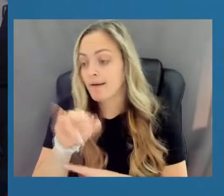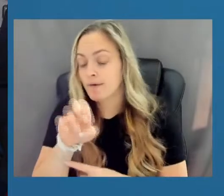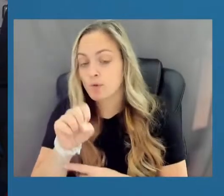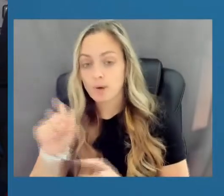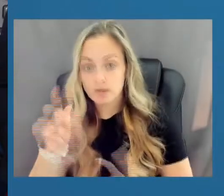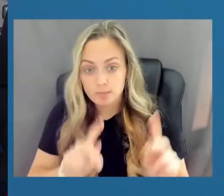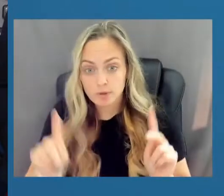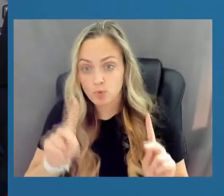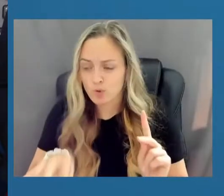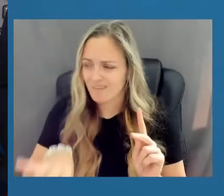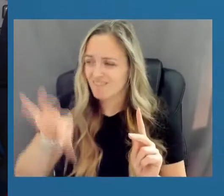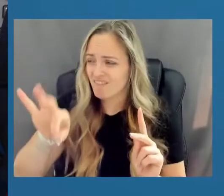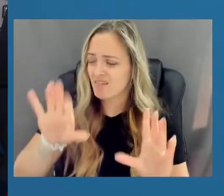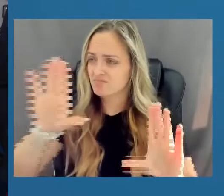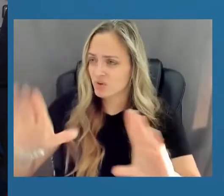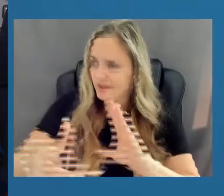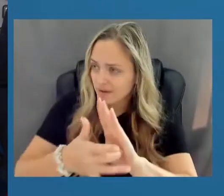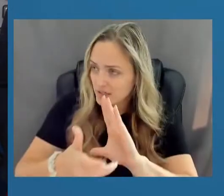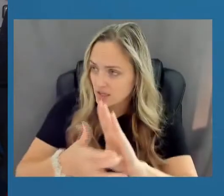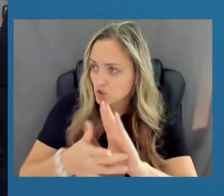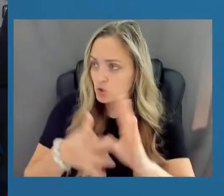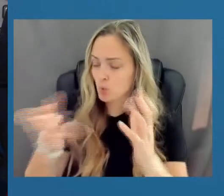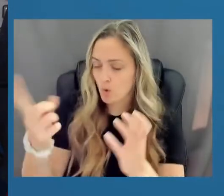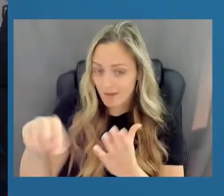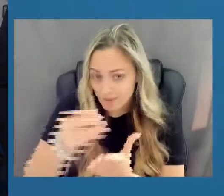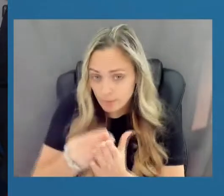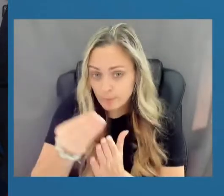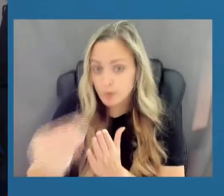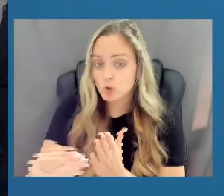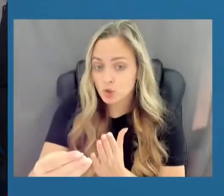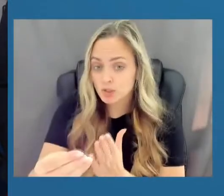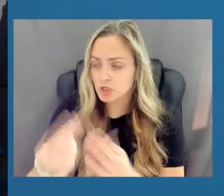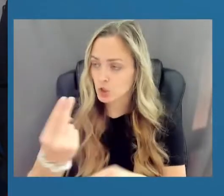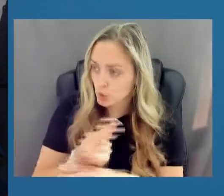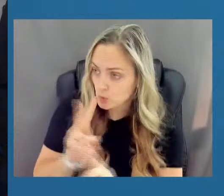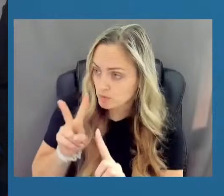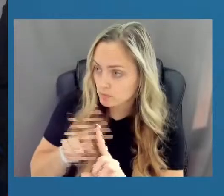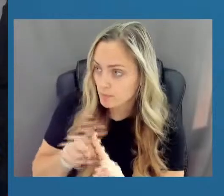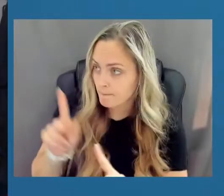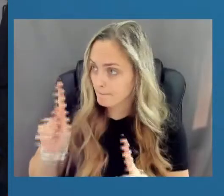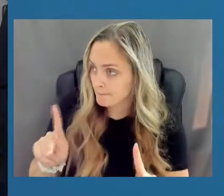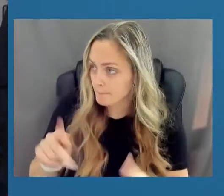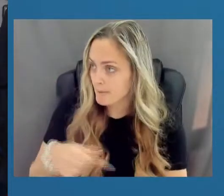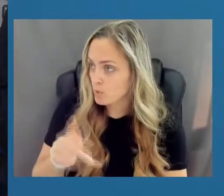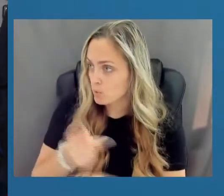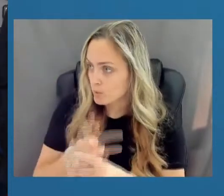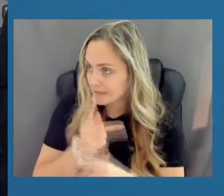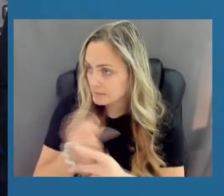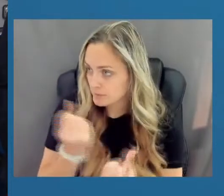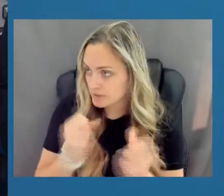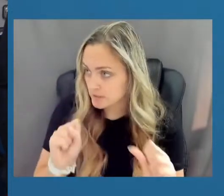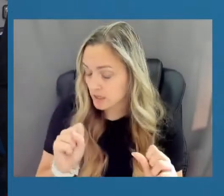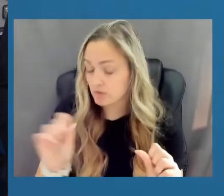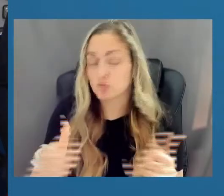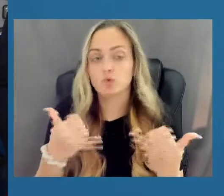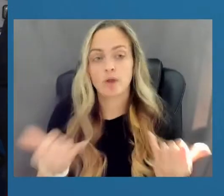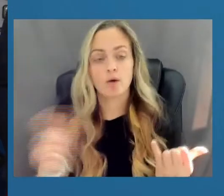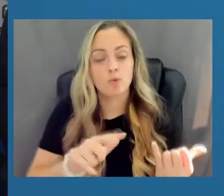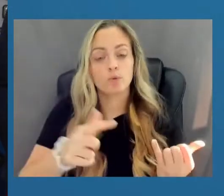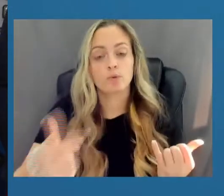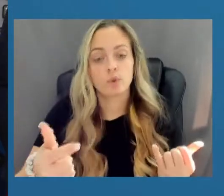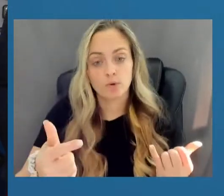found the great technologies that we wanted them to purchase and putting them to use, keeping people safe. And so with that, I want to turn it over